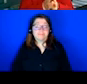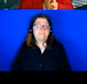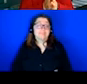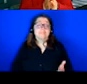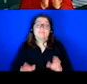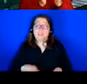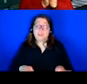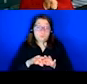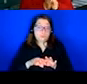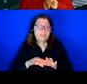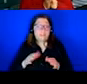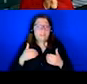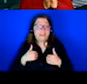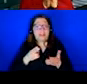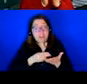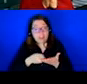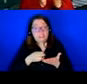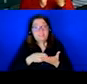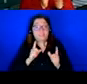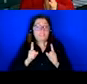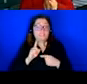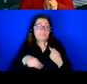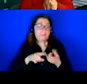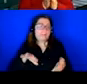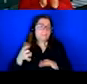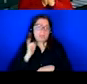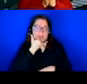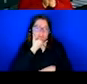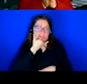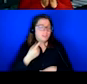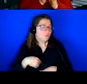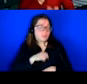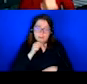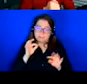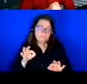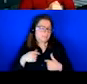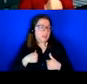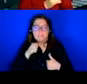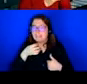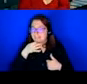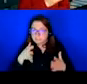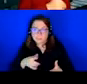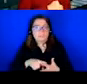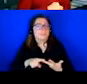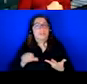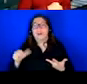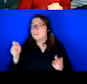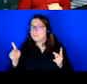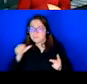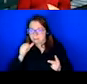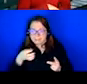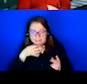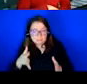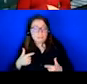about messing up. Like, I think that's the important thing. Like, we're all not perfect. I'm not an expert. No one else is an expert. I just had a meeting